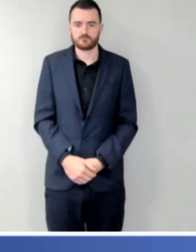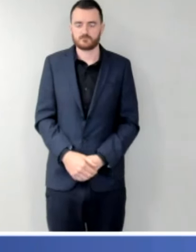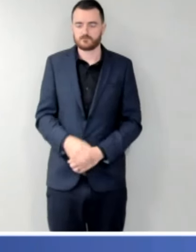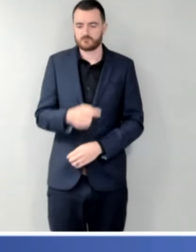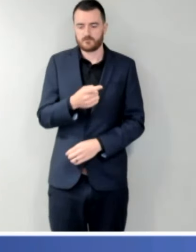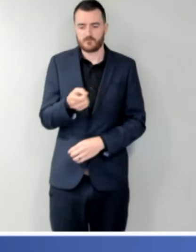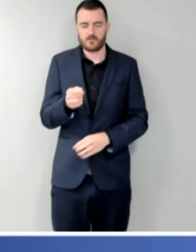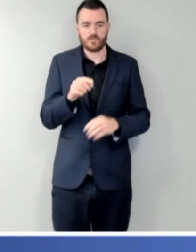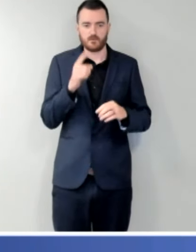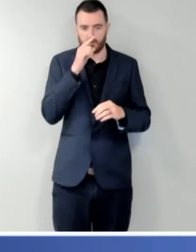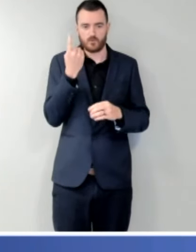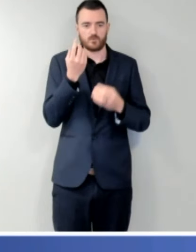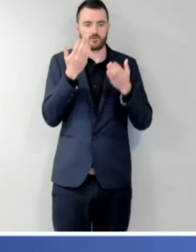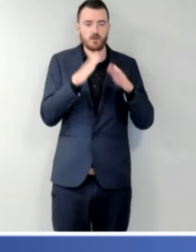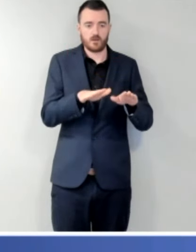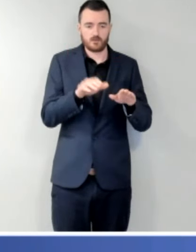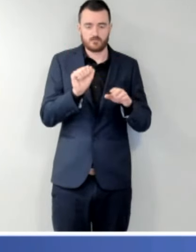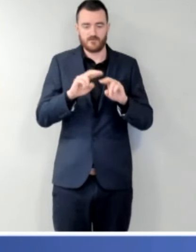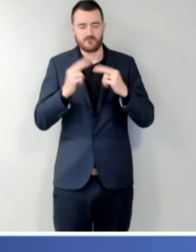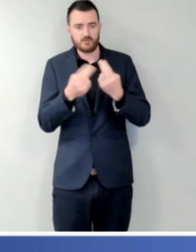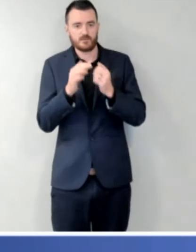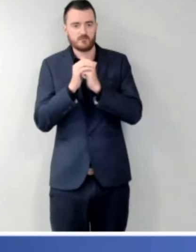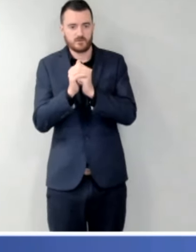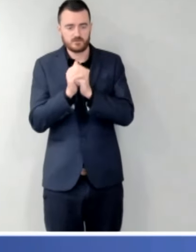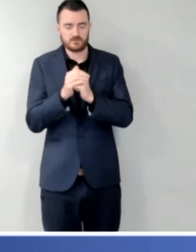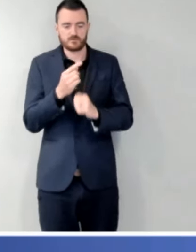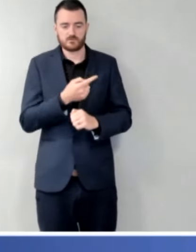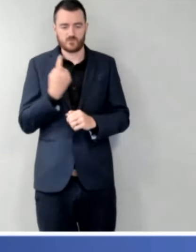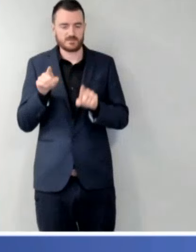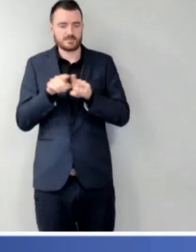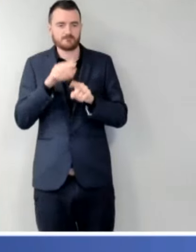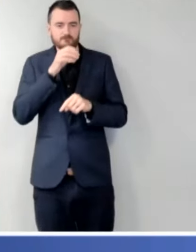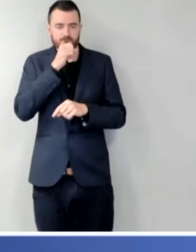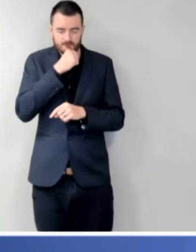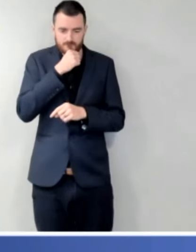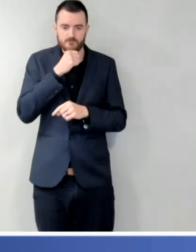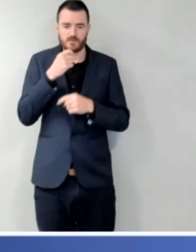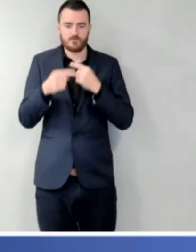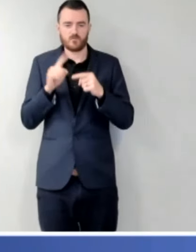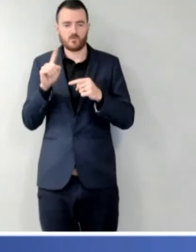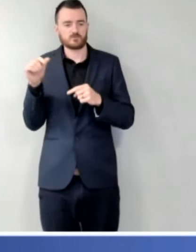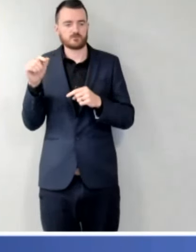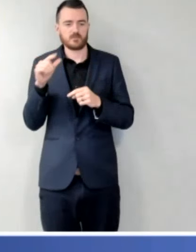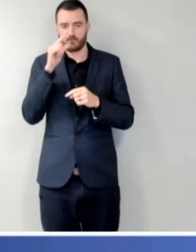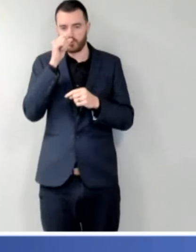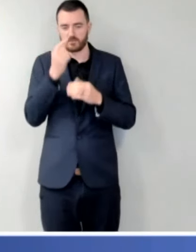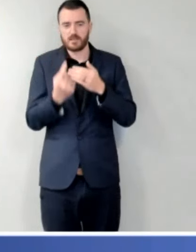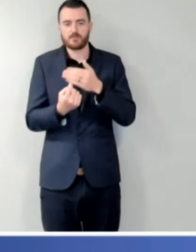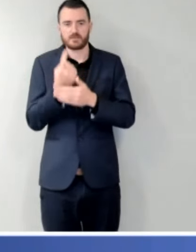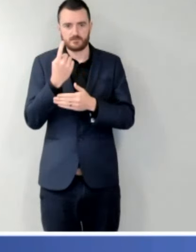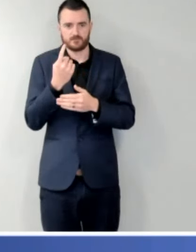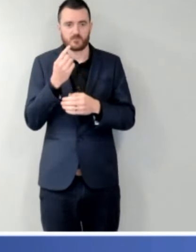mourn with you about what should have been. When tragedy occurs, we hold on to memories